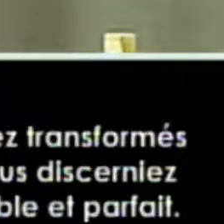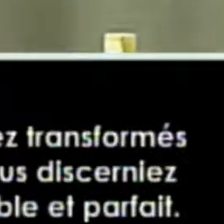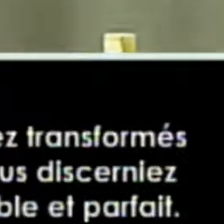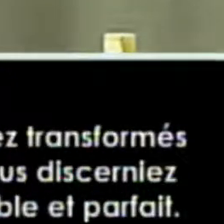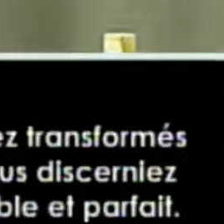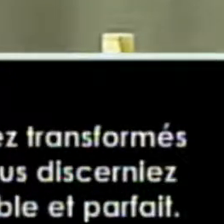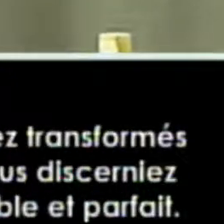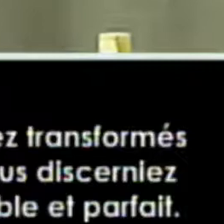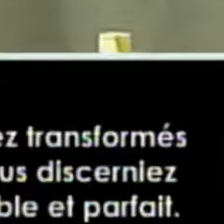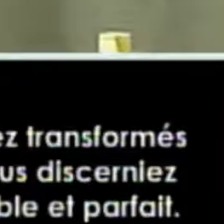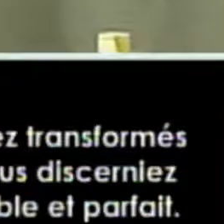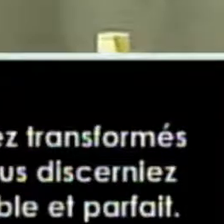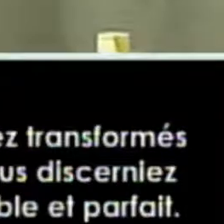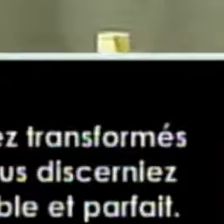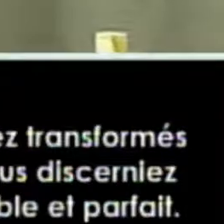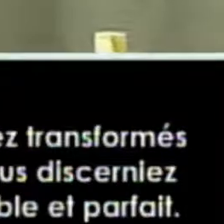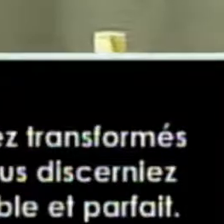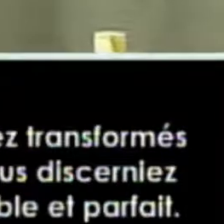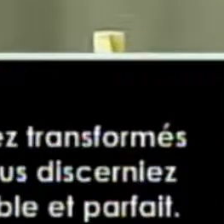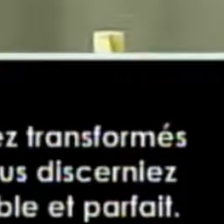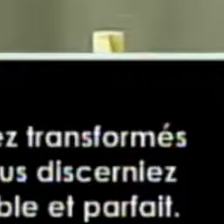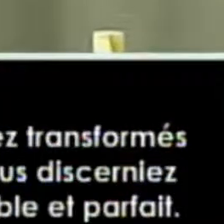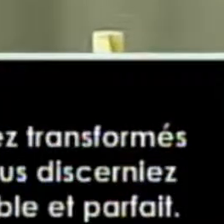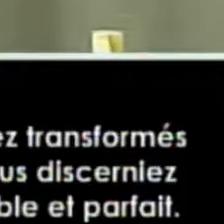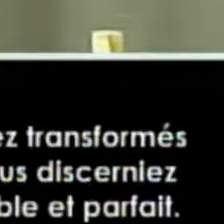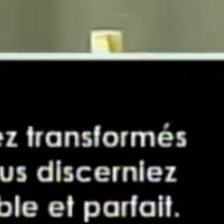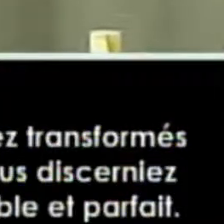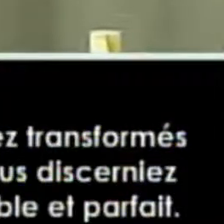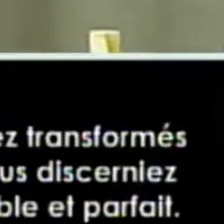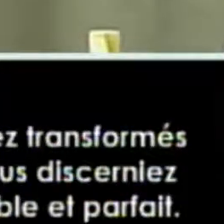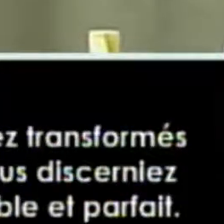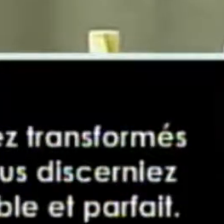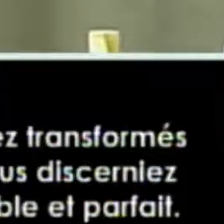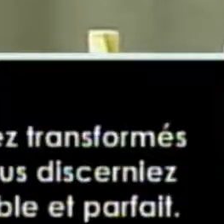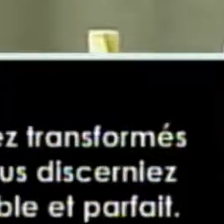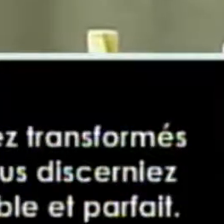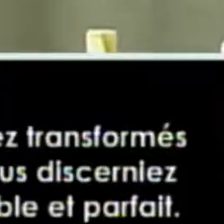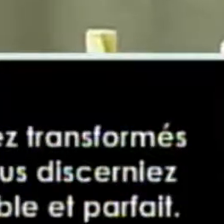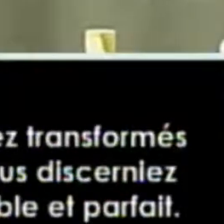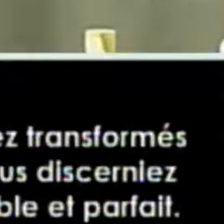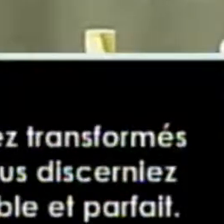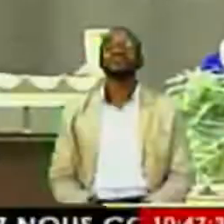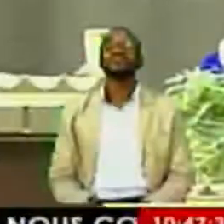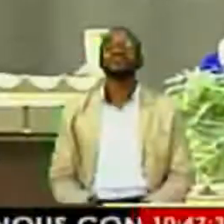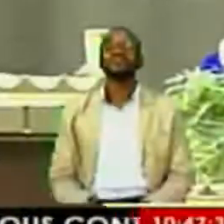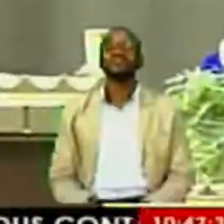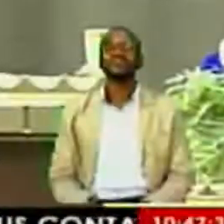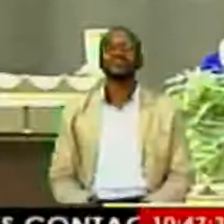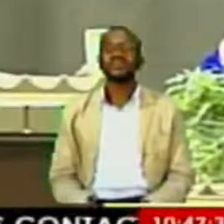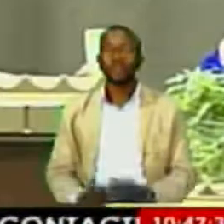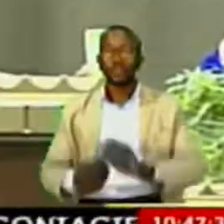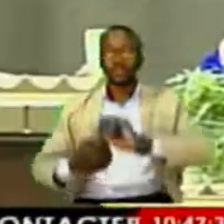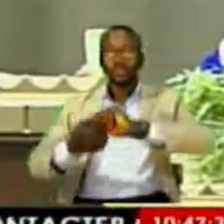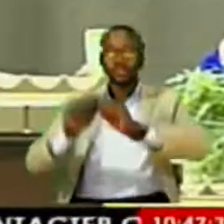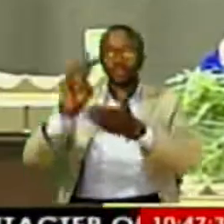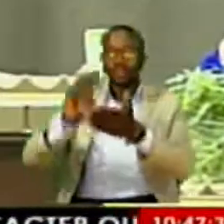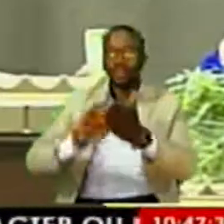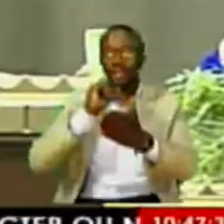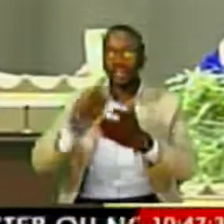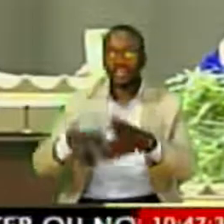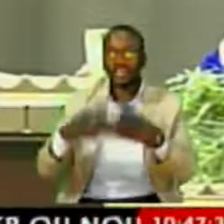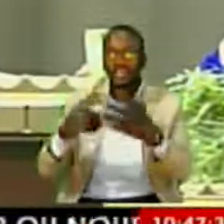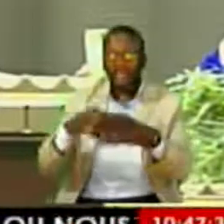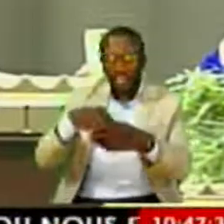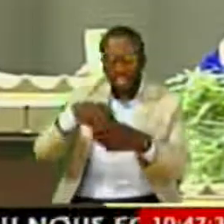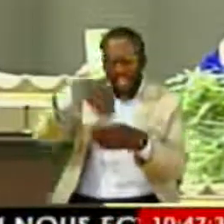mind. Le changement. The change. Ne commence pas de l'extérieur. Does not begin outside.